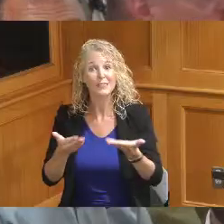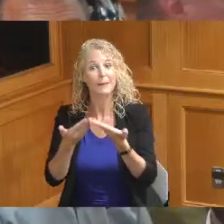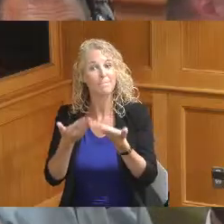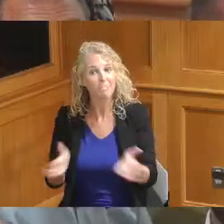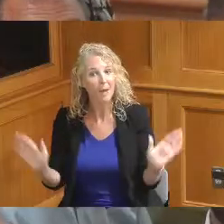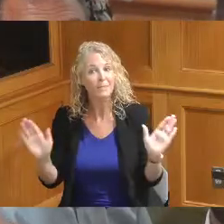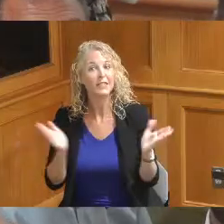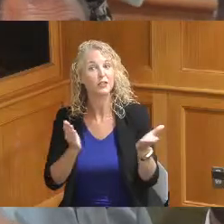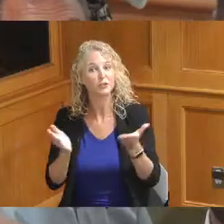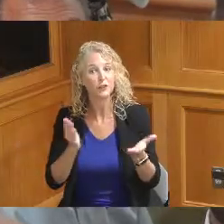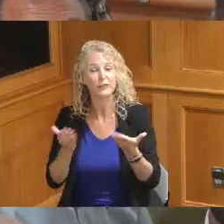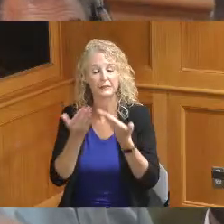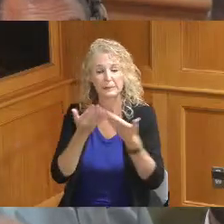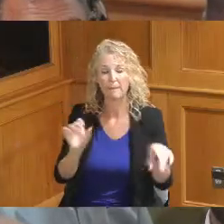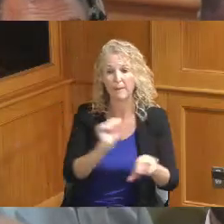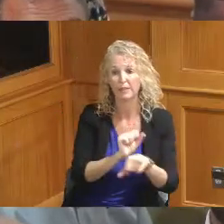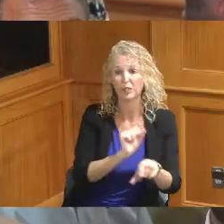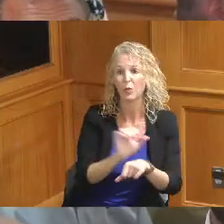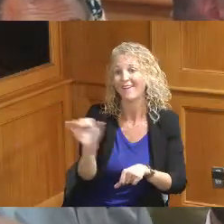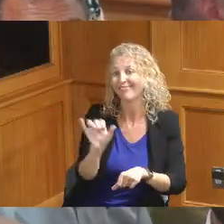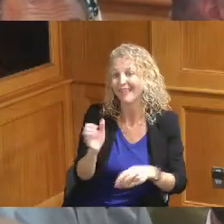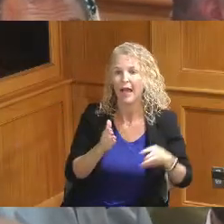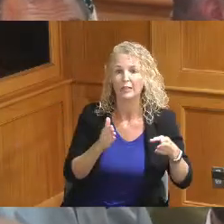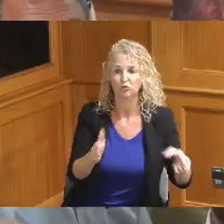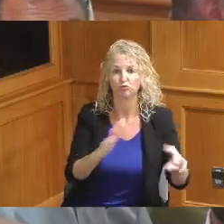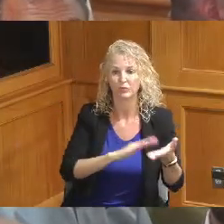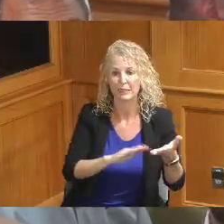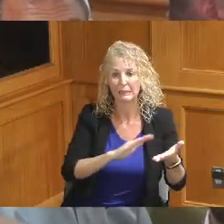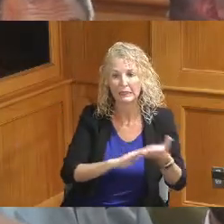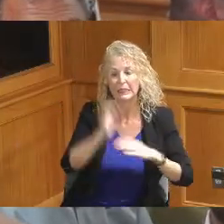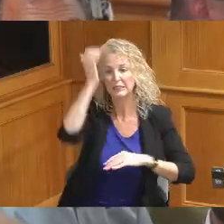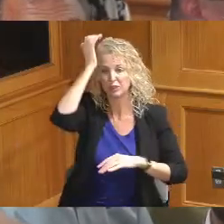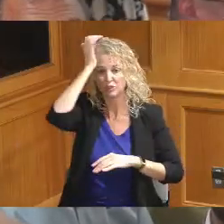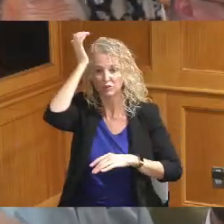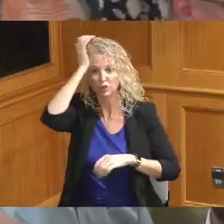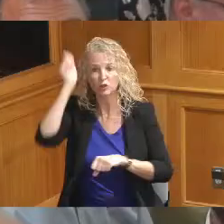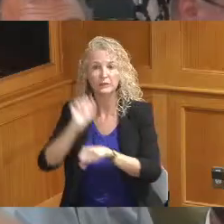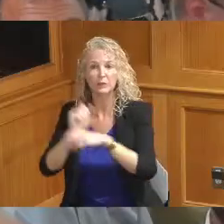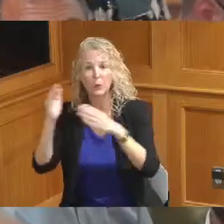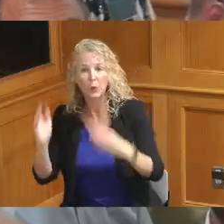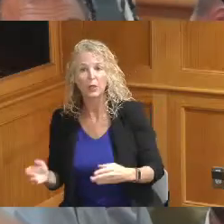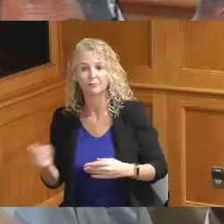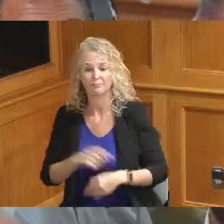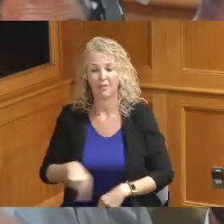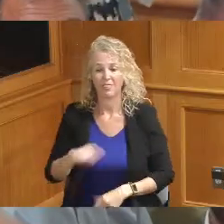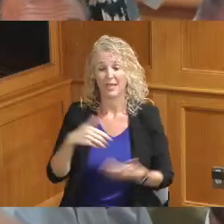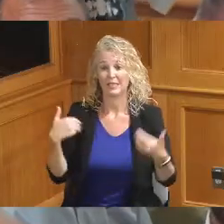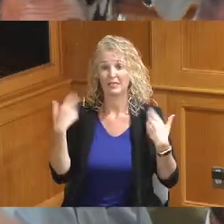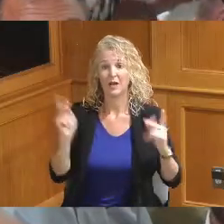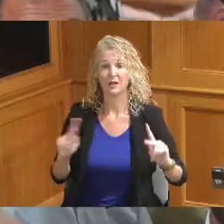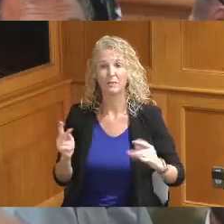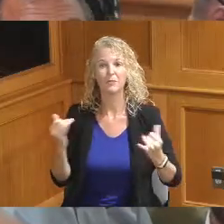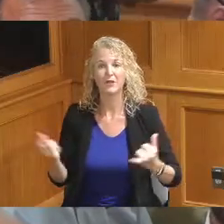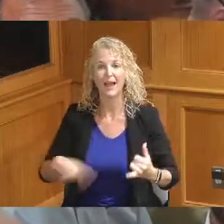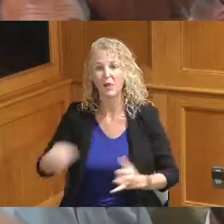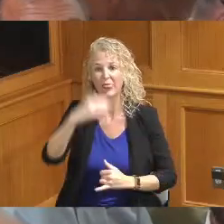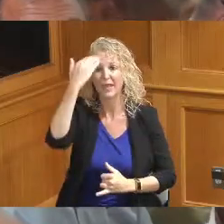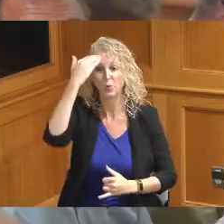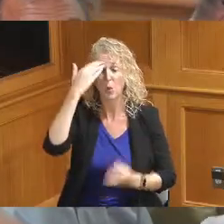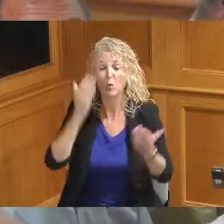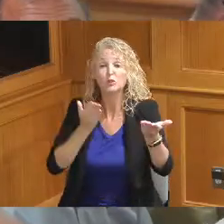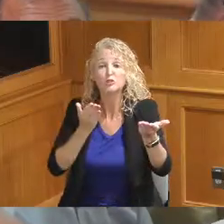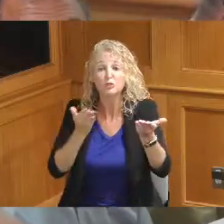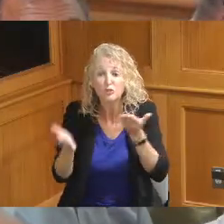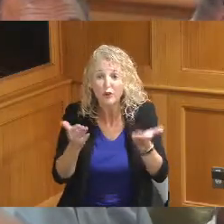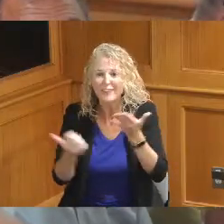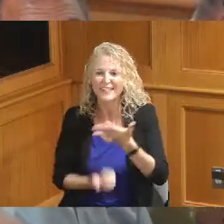works, the individuals who keep our streets clean, who make sure that the trash is picked up. So something else. So these young people have a foundation grounded in service. So not only is